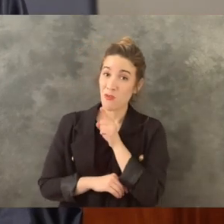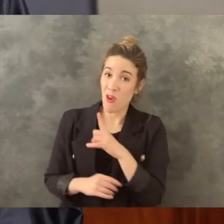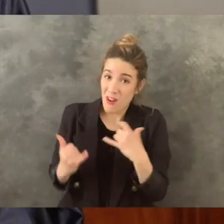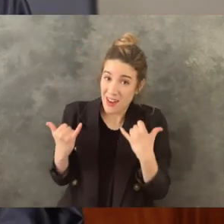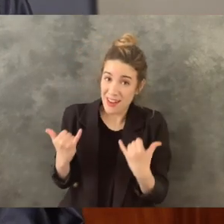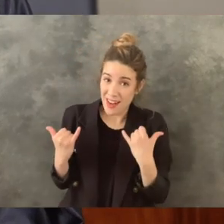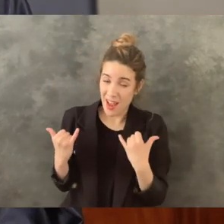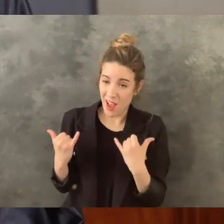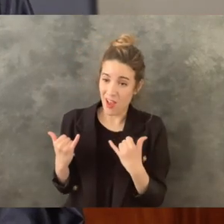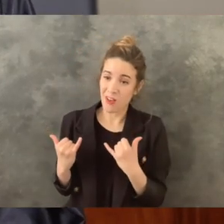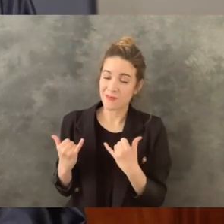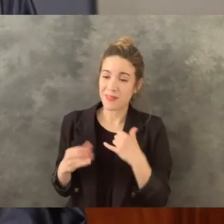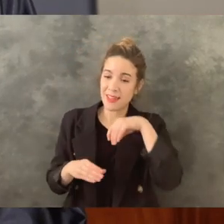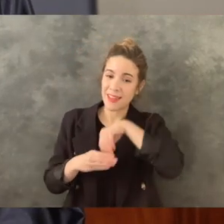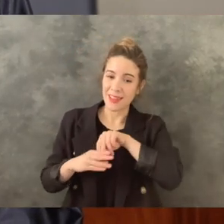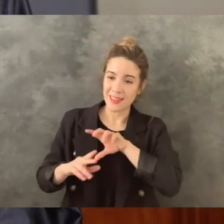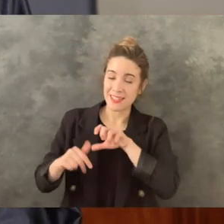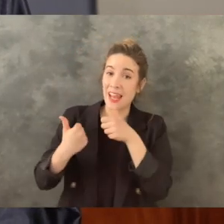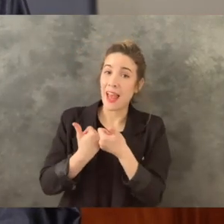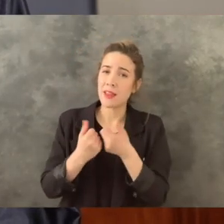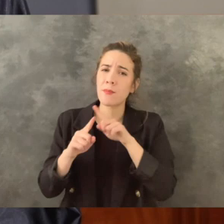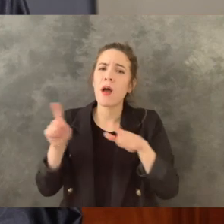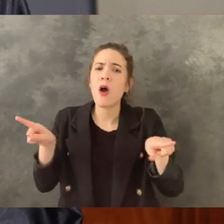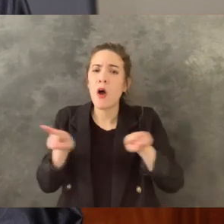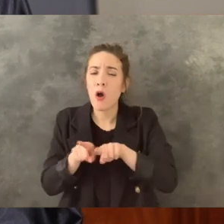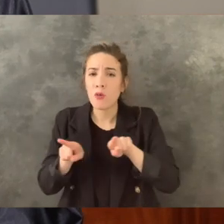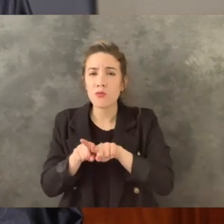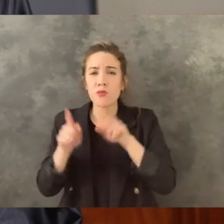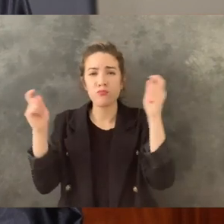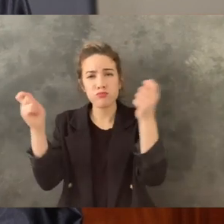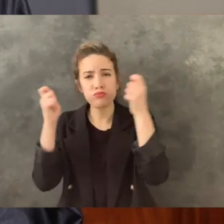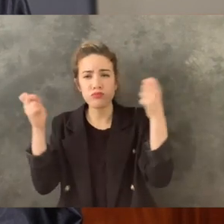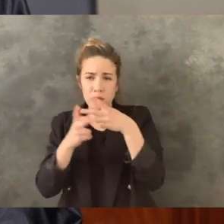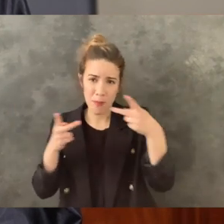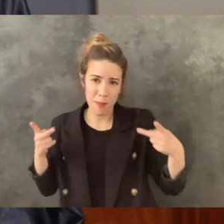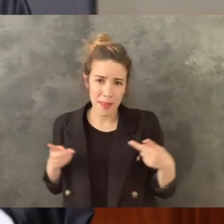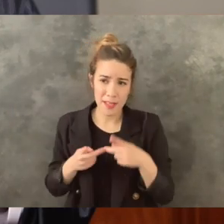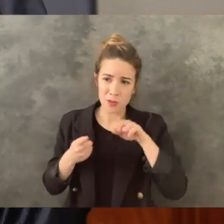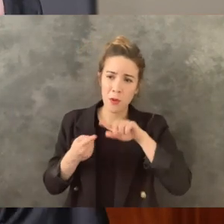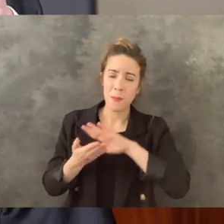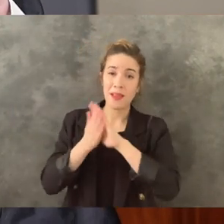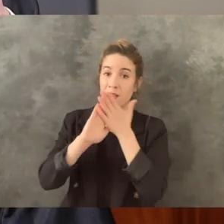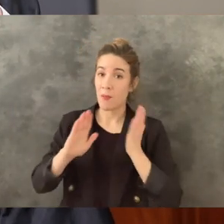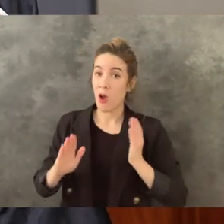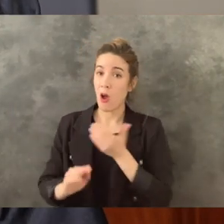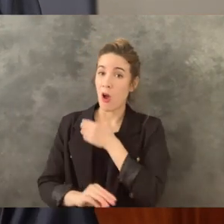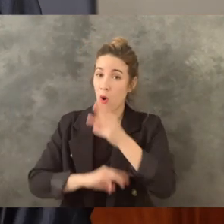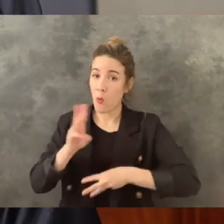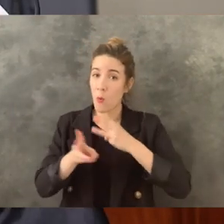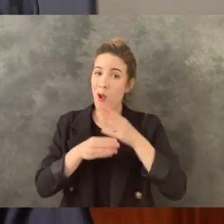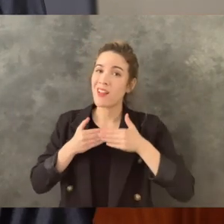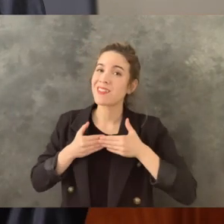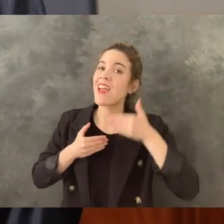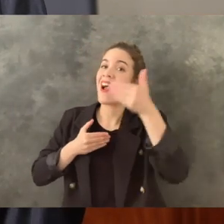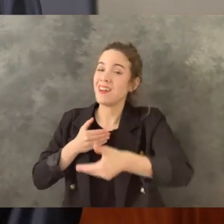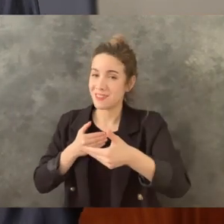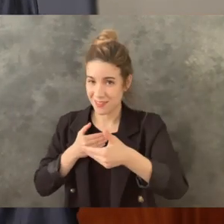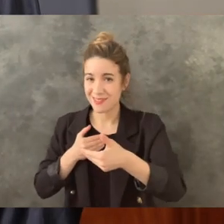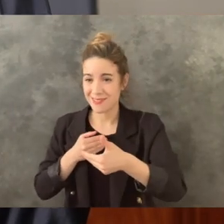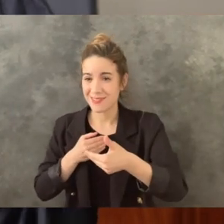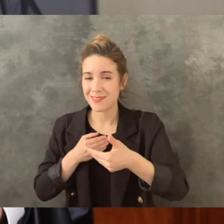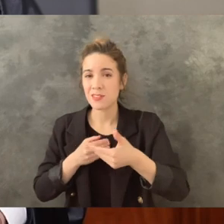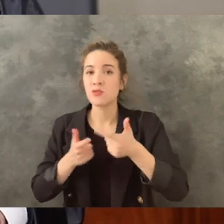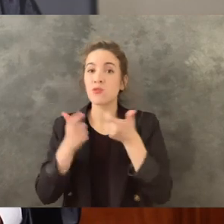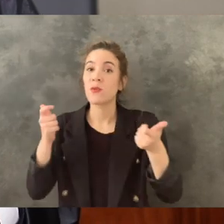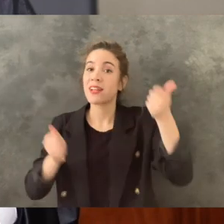You are now in the challenging, but also celebratory place to become our world's next